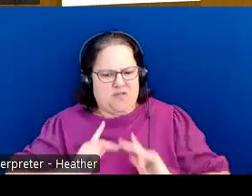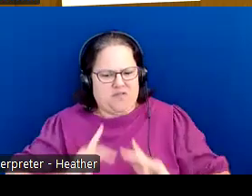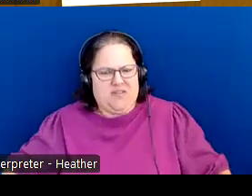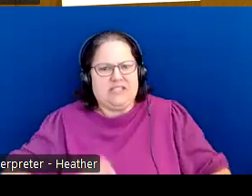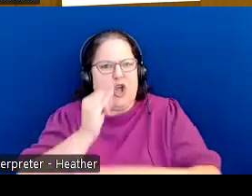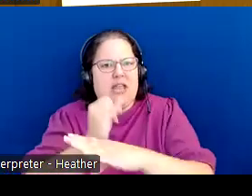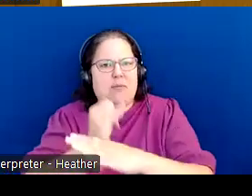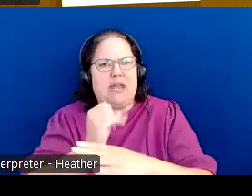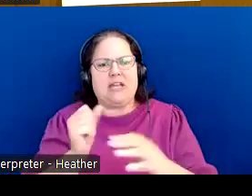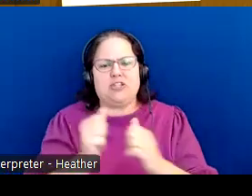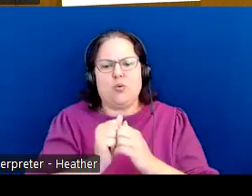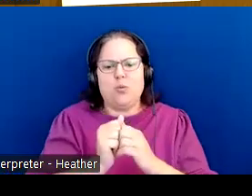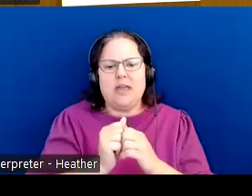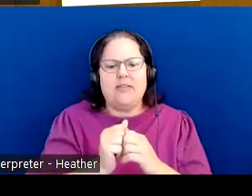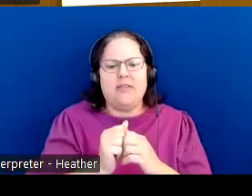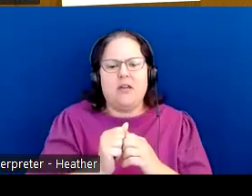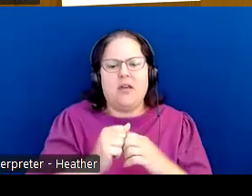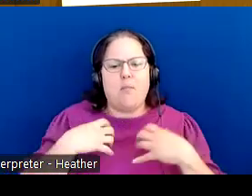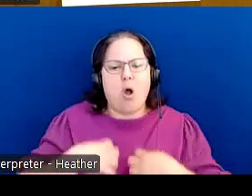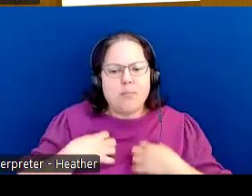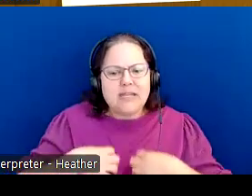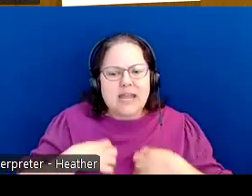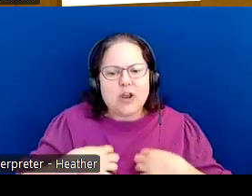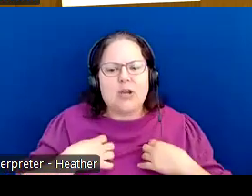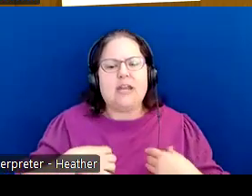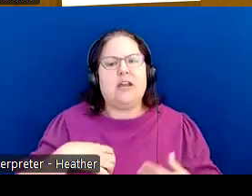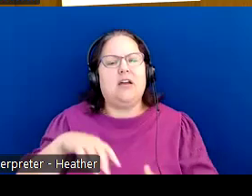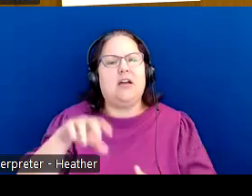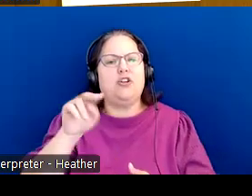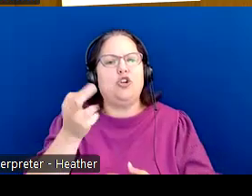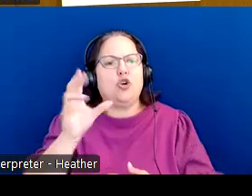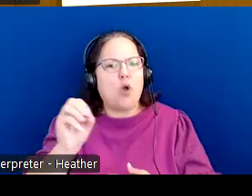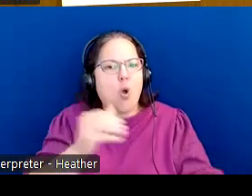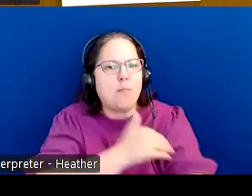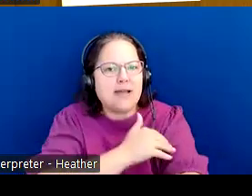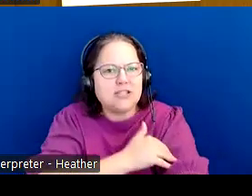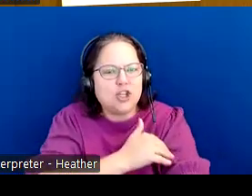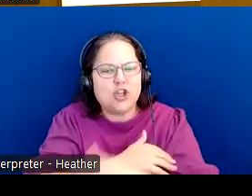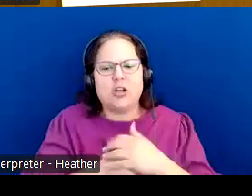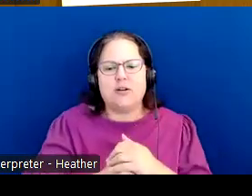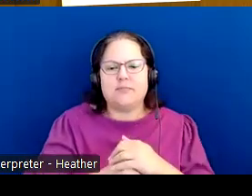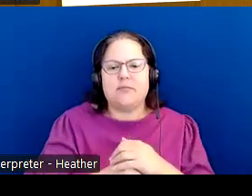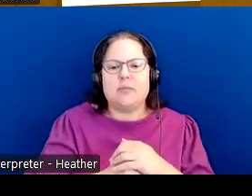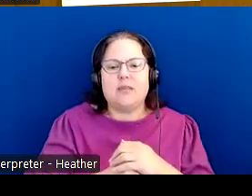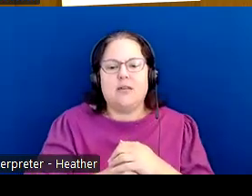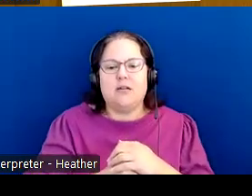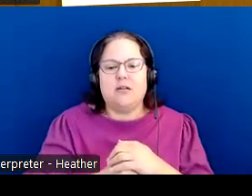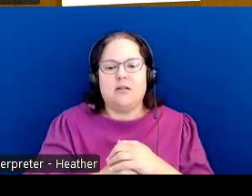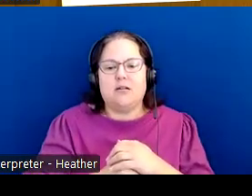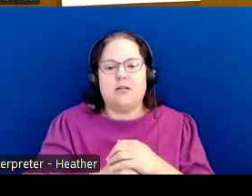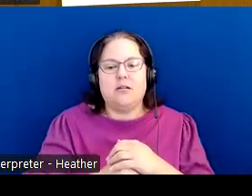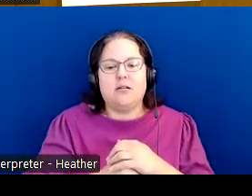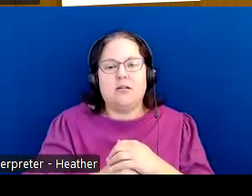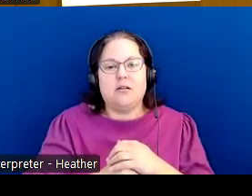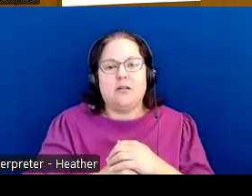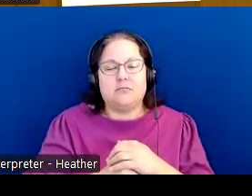on pulmonary, neuromuscular, and physical function. There's also kind of an offshoot here that a long ICU